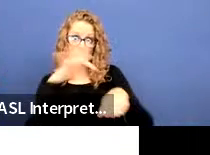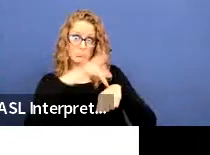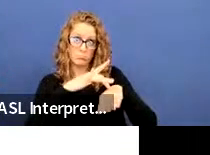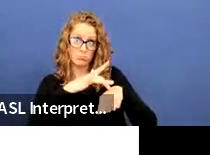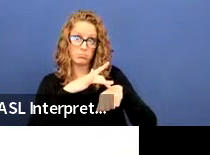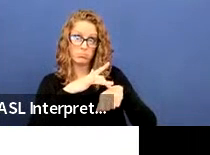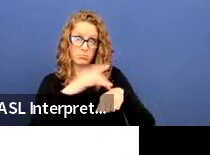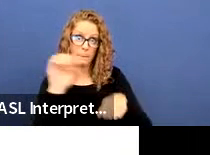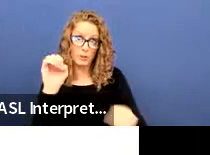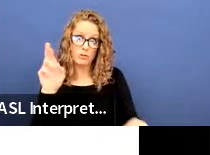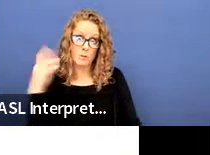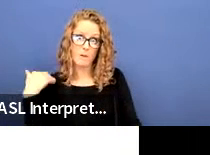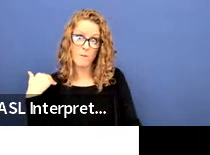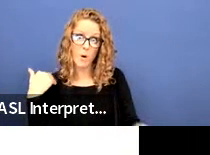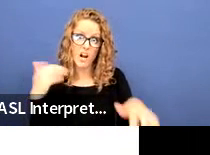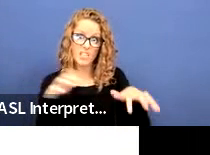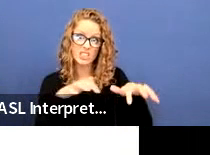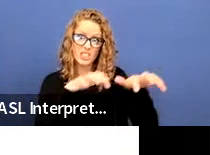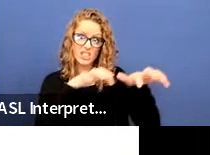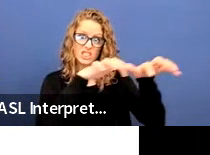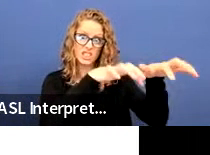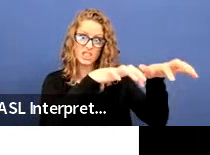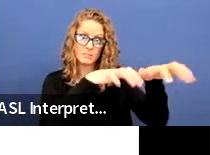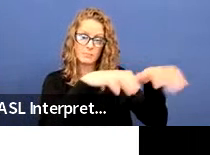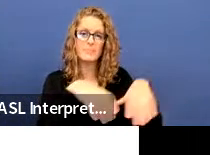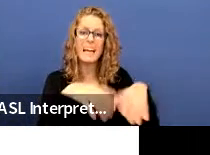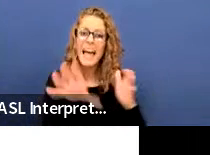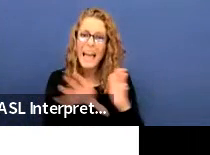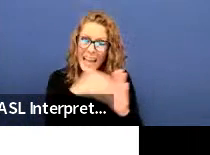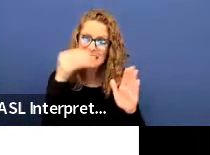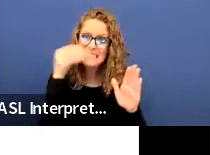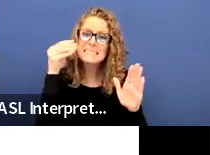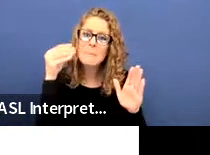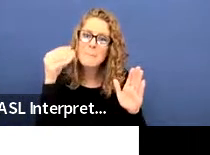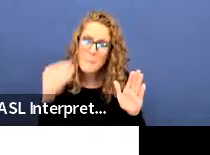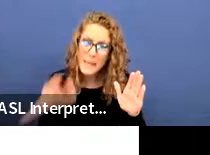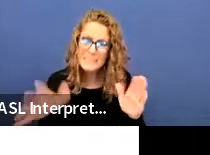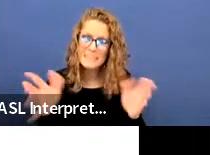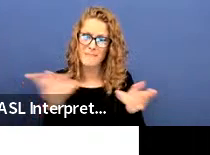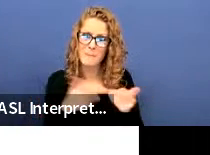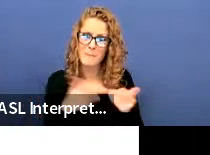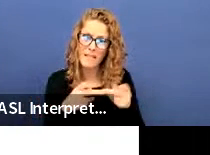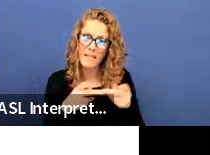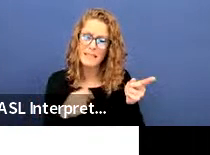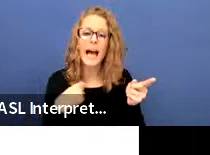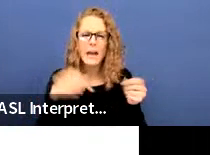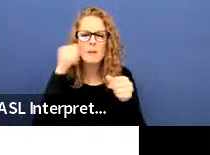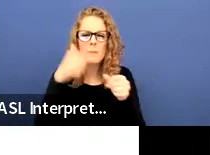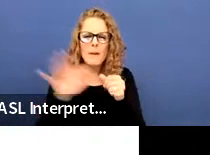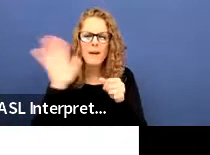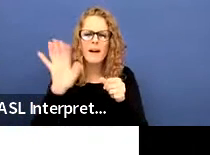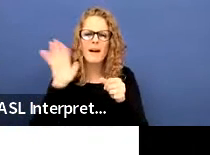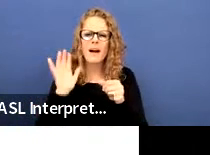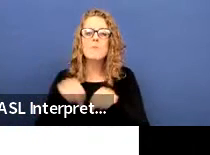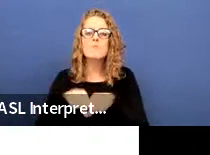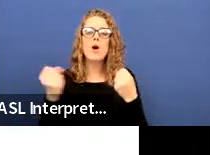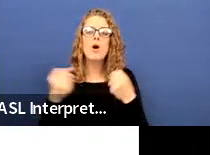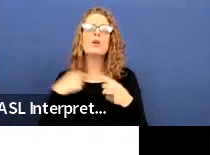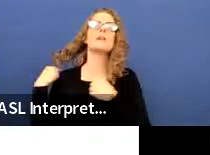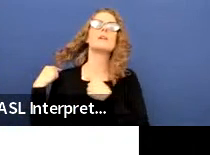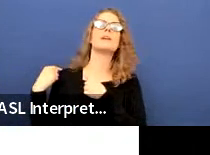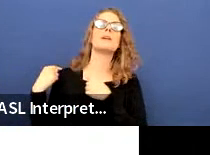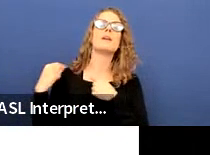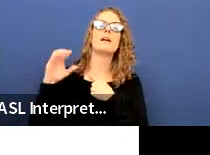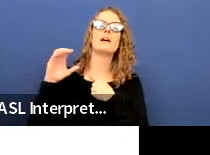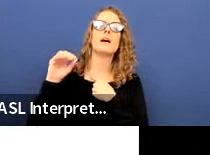emergency room, but those are not inexpensive. I remember going to the emergency room for a broken collarbone